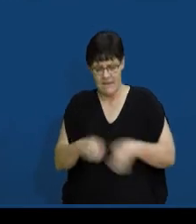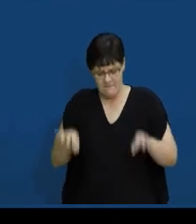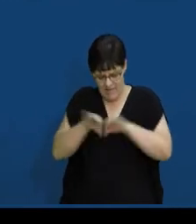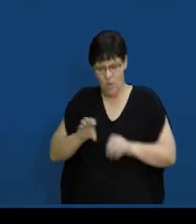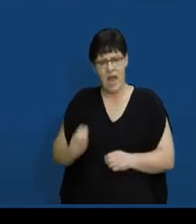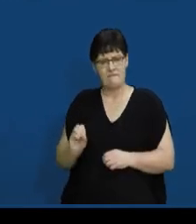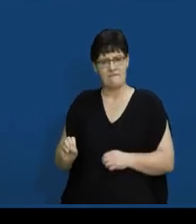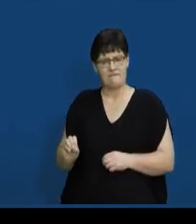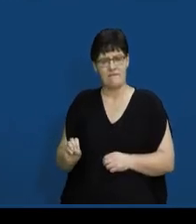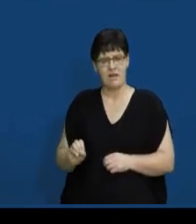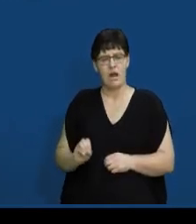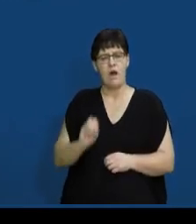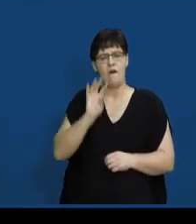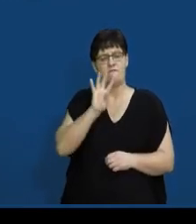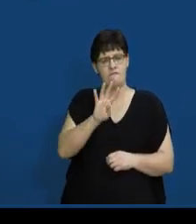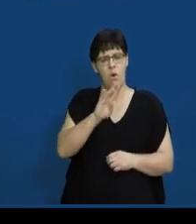namely